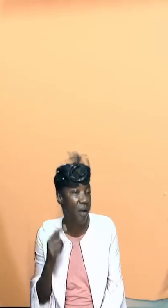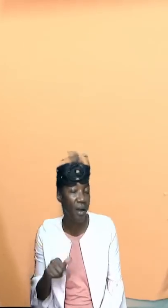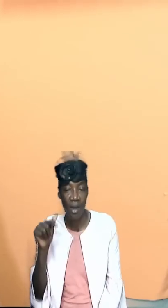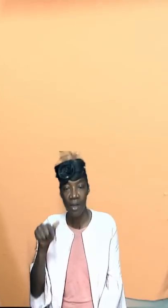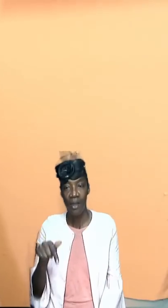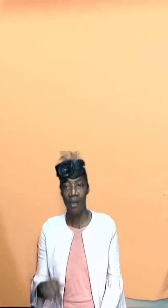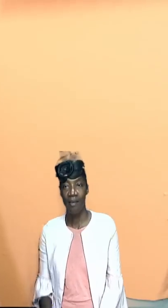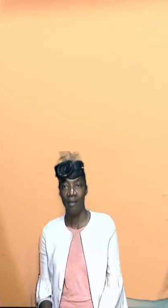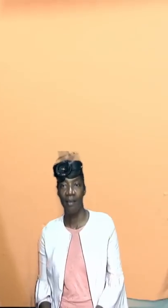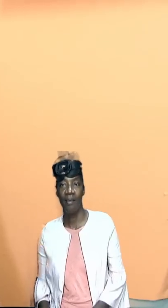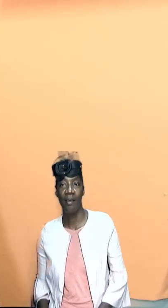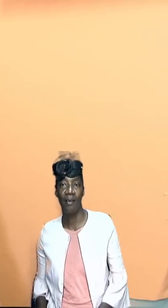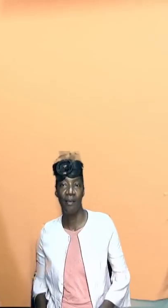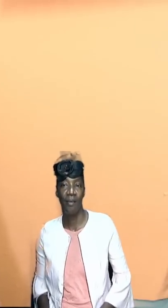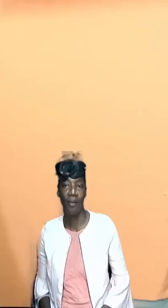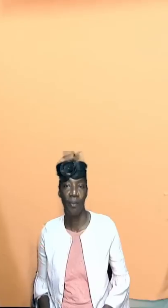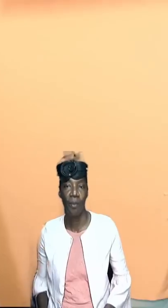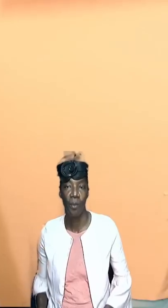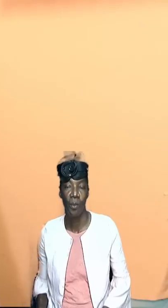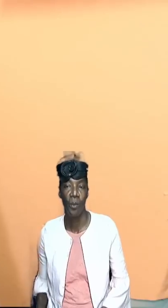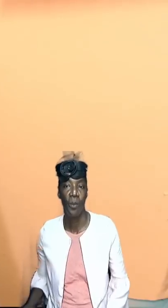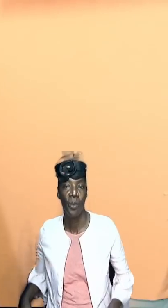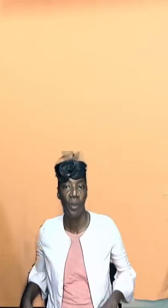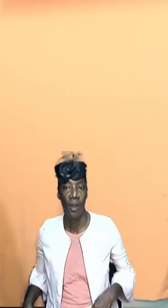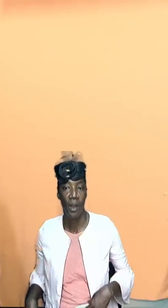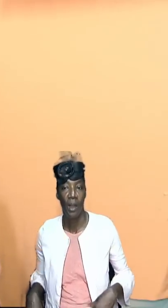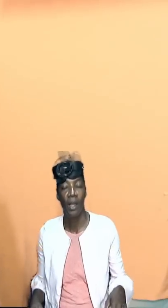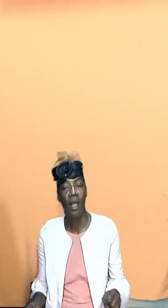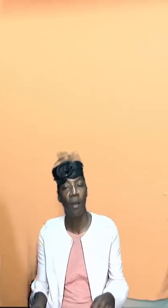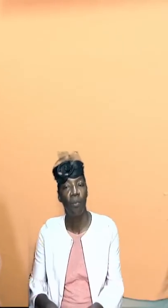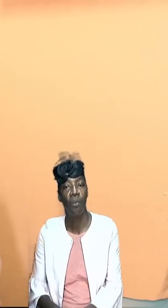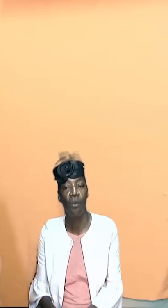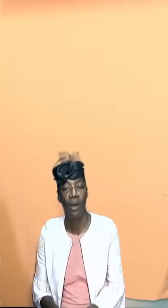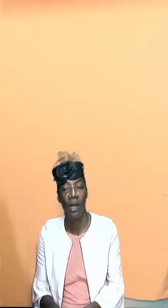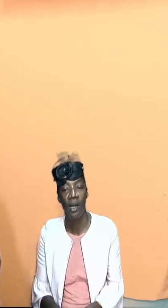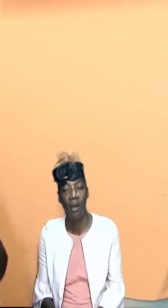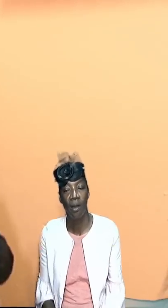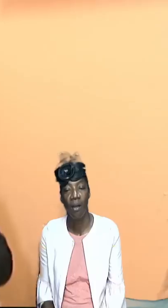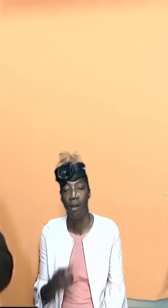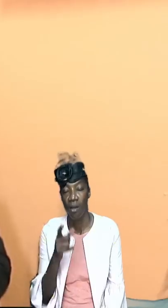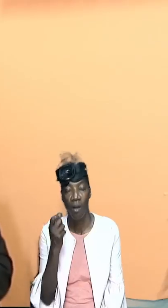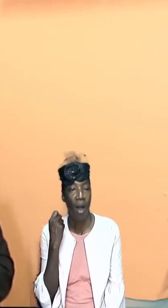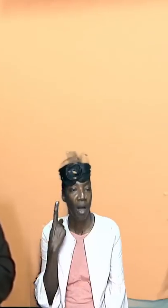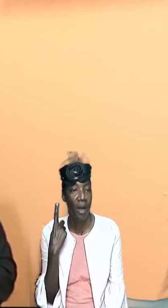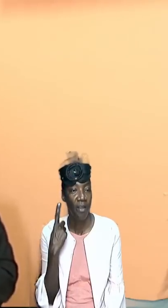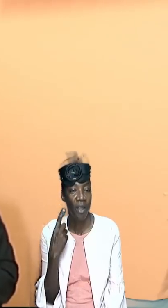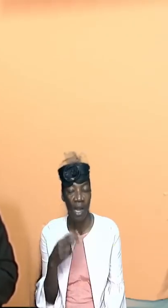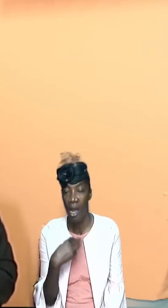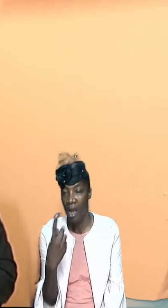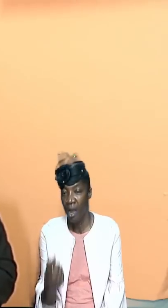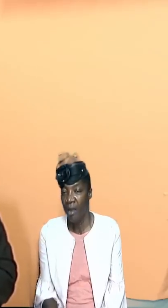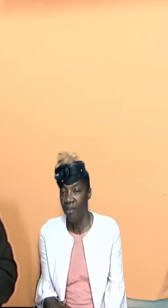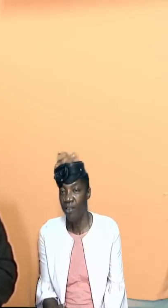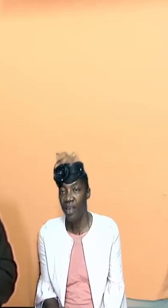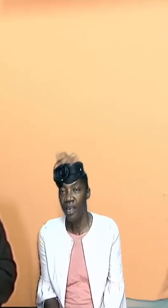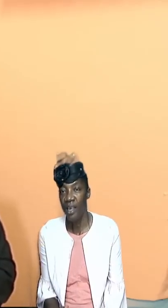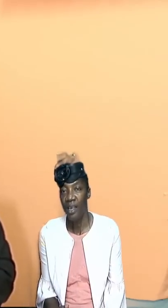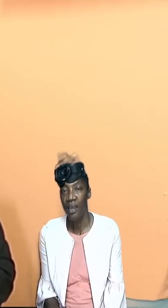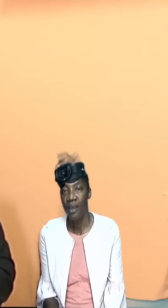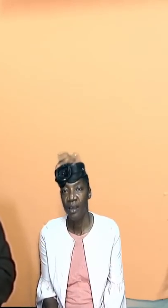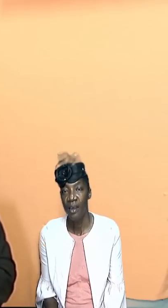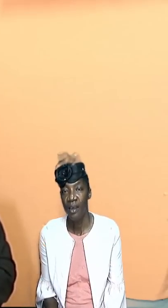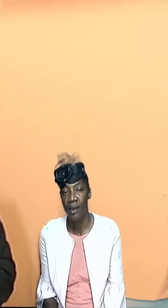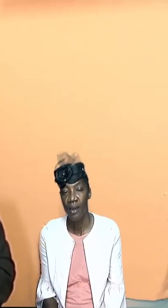is a fundamental point, and it is important that we understand what we are saying is that based